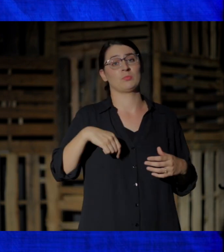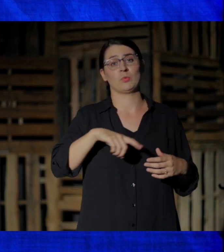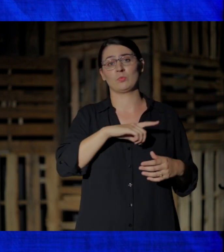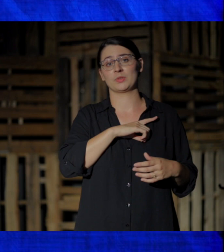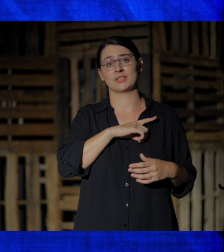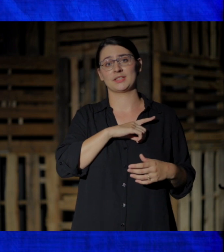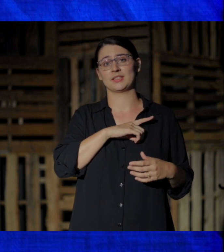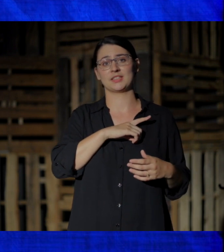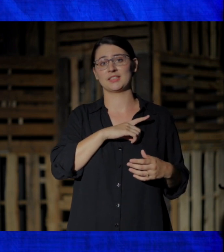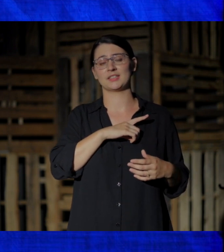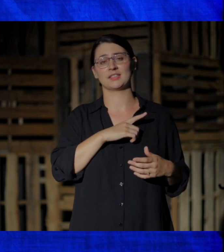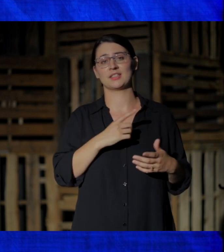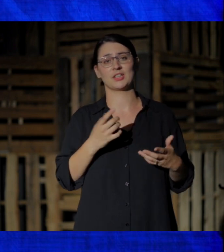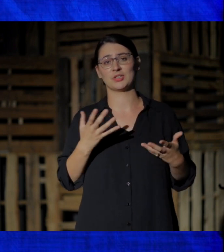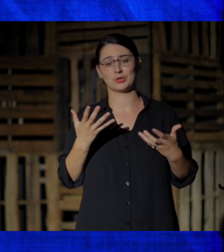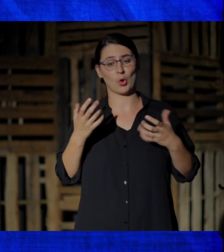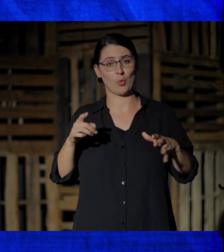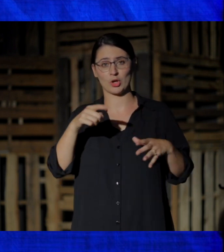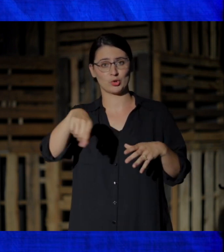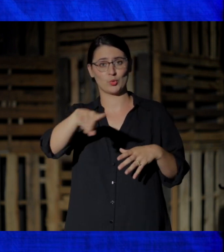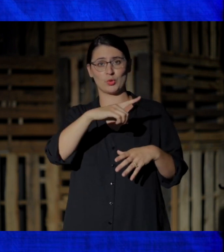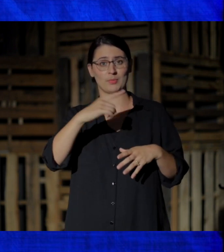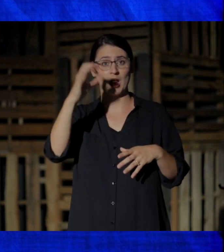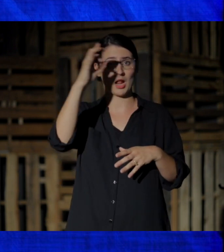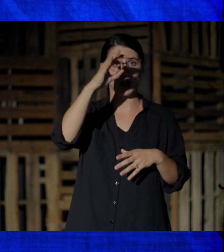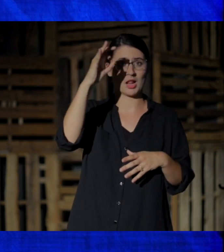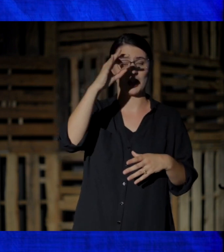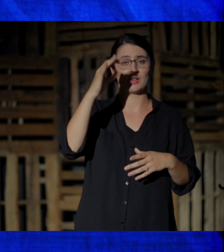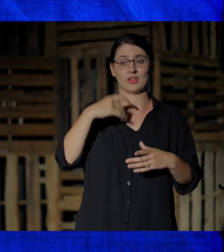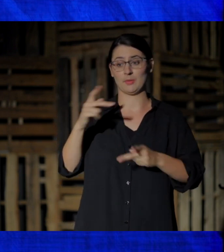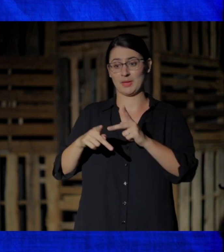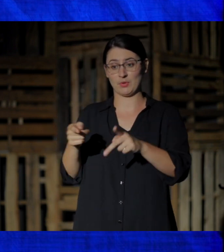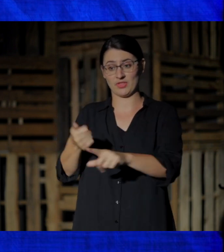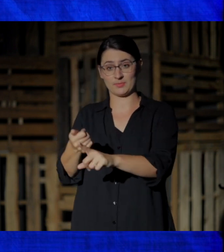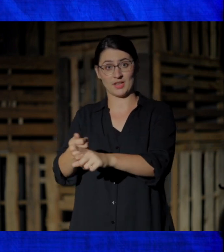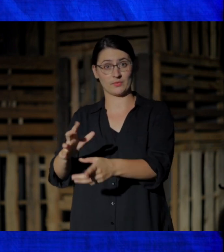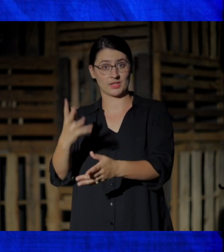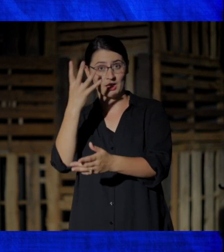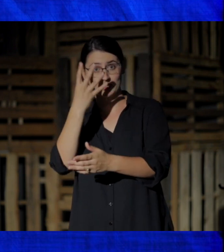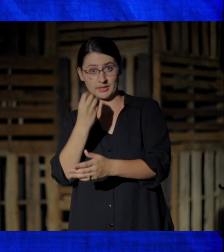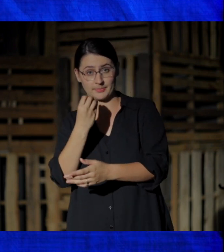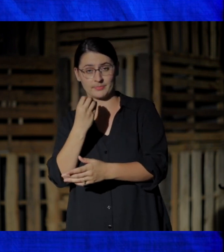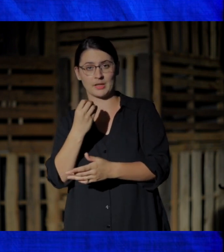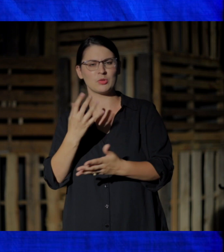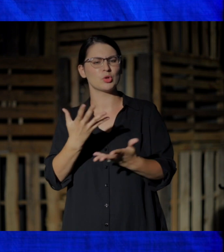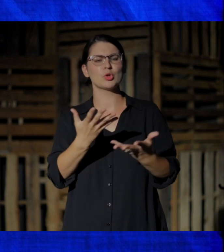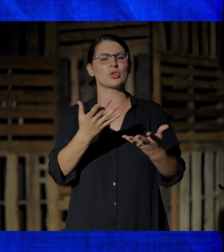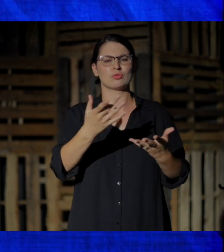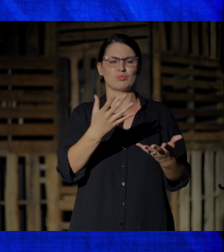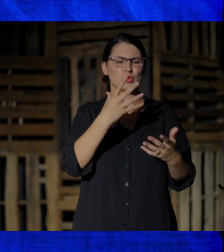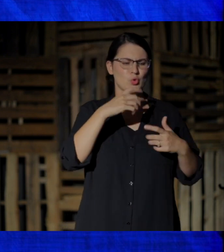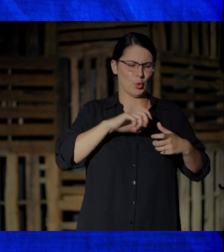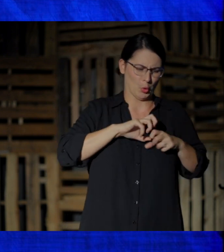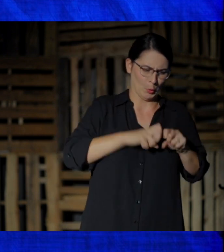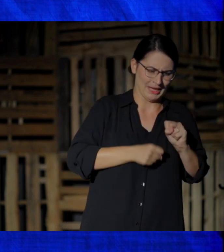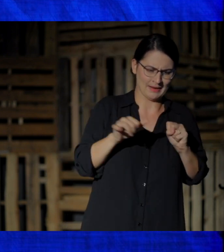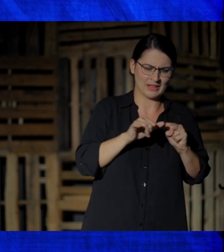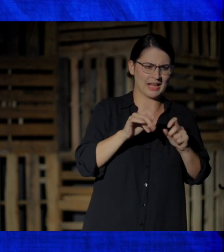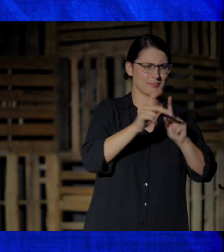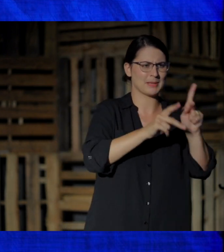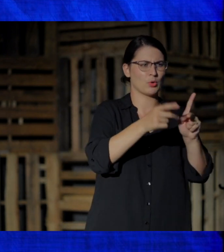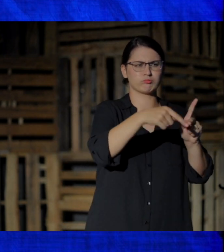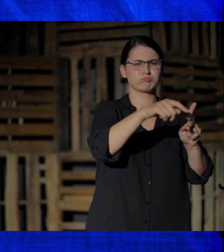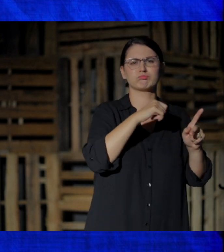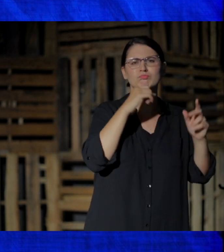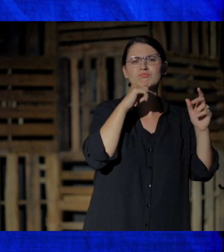you to be uninformed, brothers, about those who are asleep, that you may not grieve as others do who have no hope. For